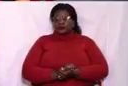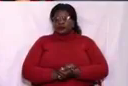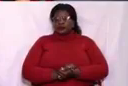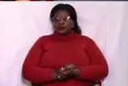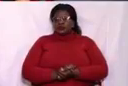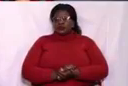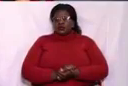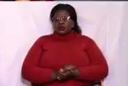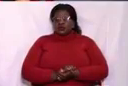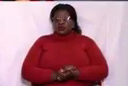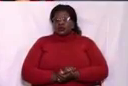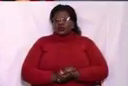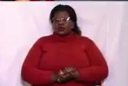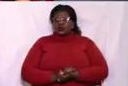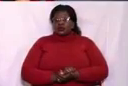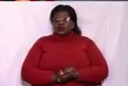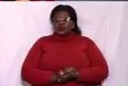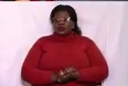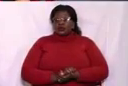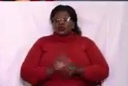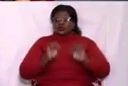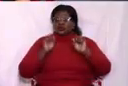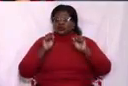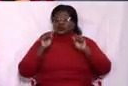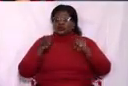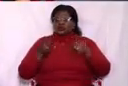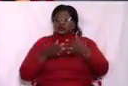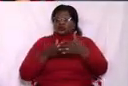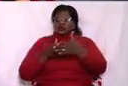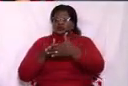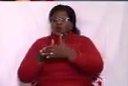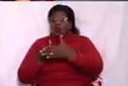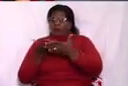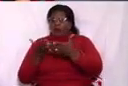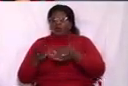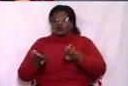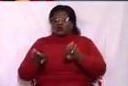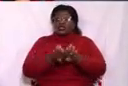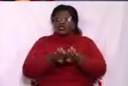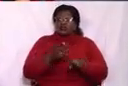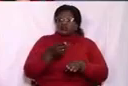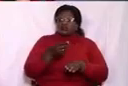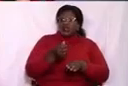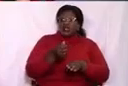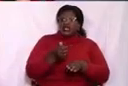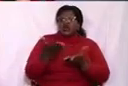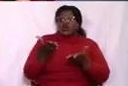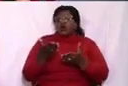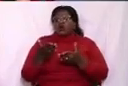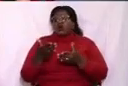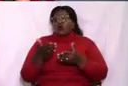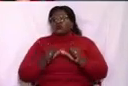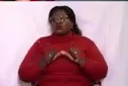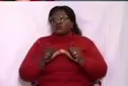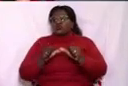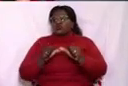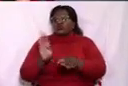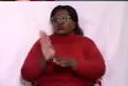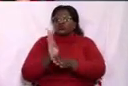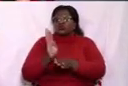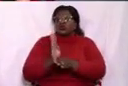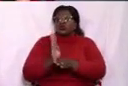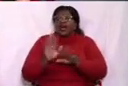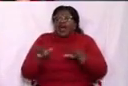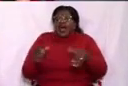or you just continue, or have you been making money? So how has your operation been? Well,